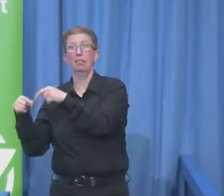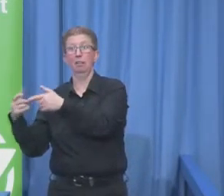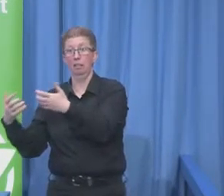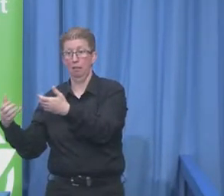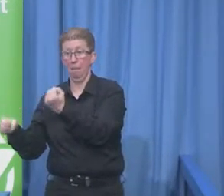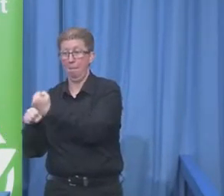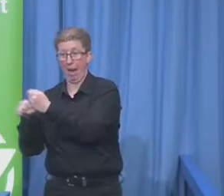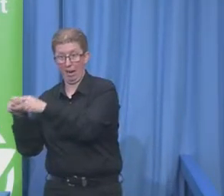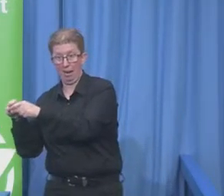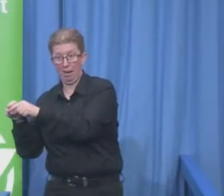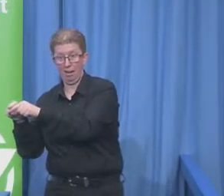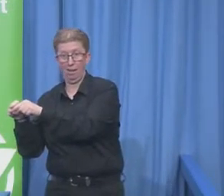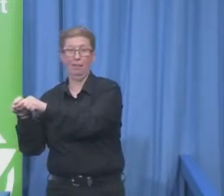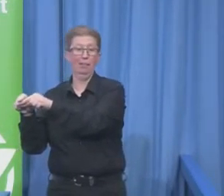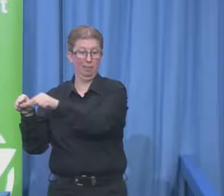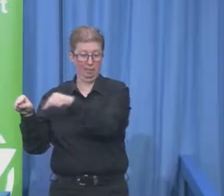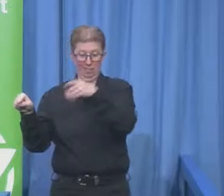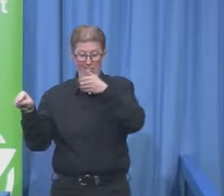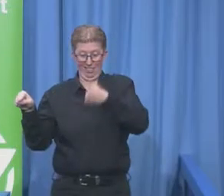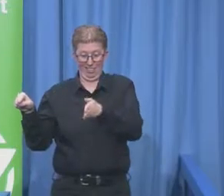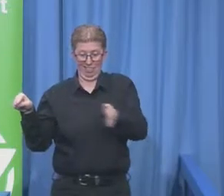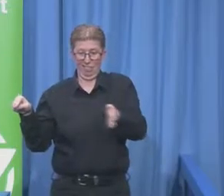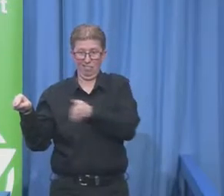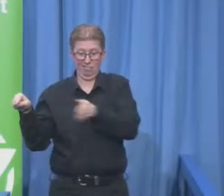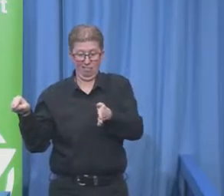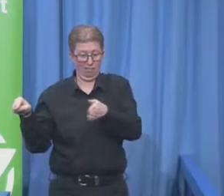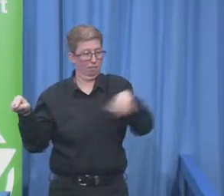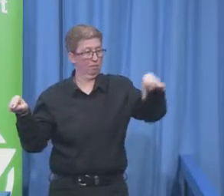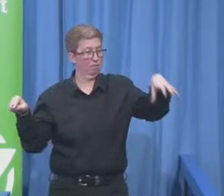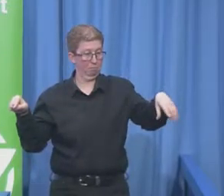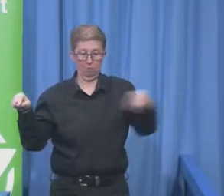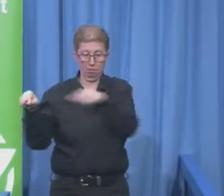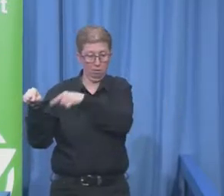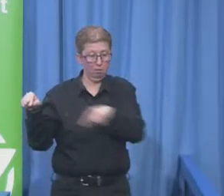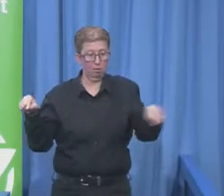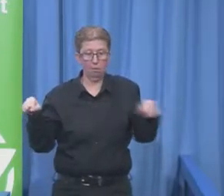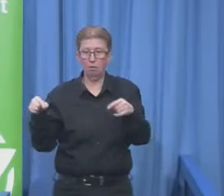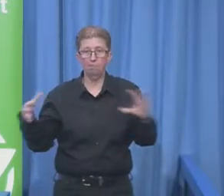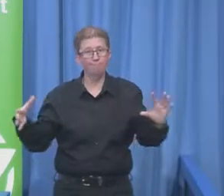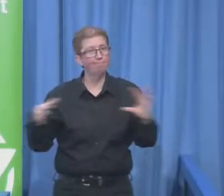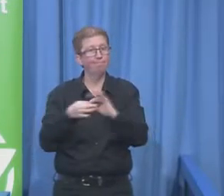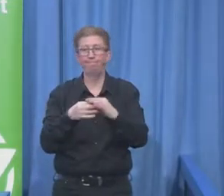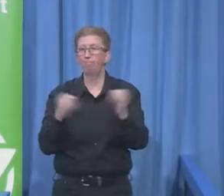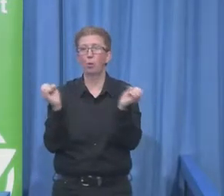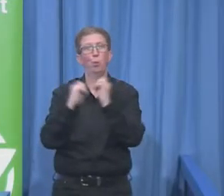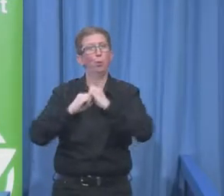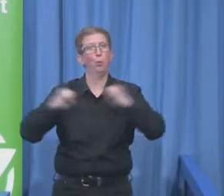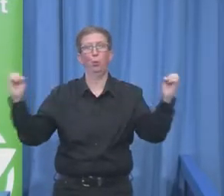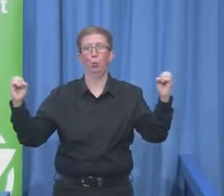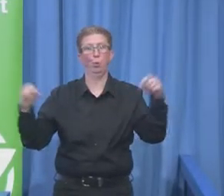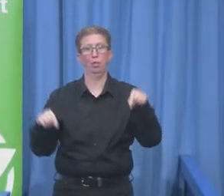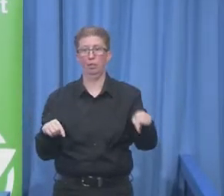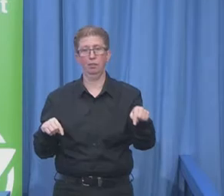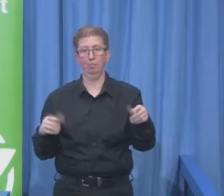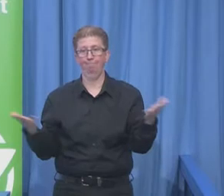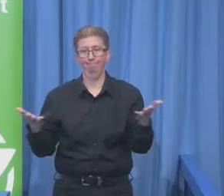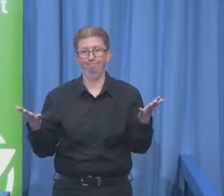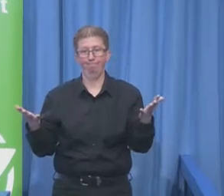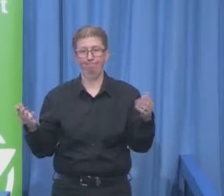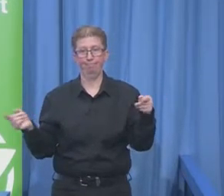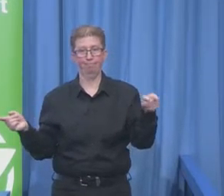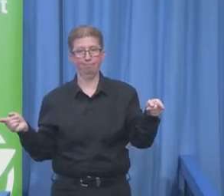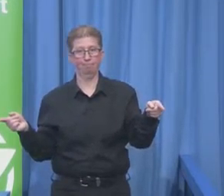job and business services, as a kind of sales unit. And we developed that in the last 10 years,